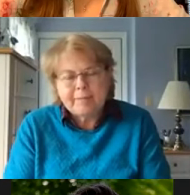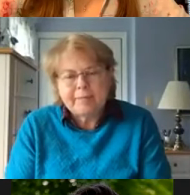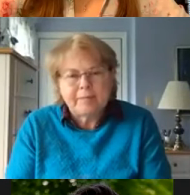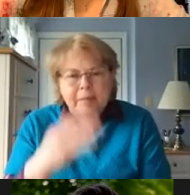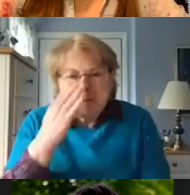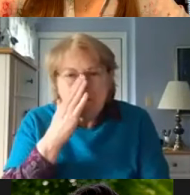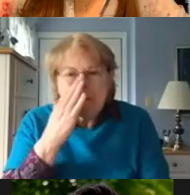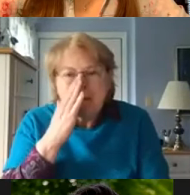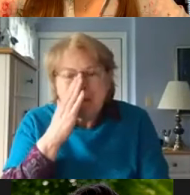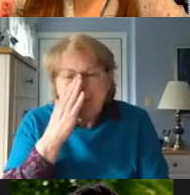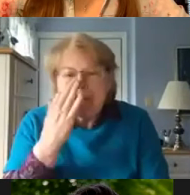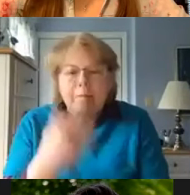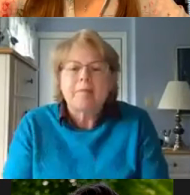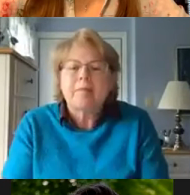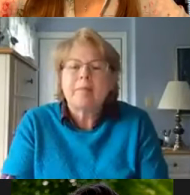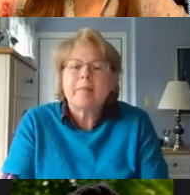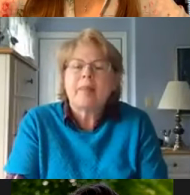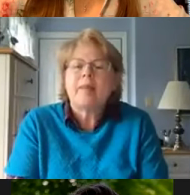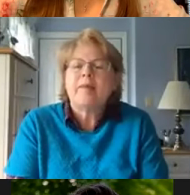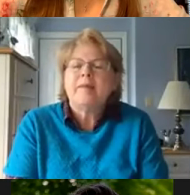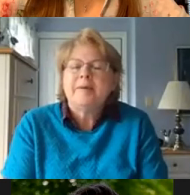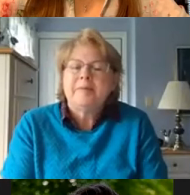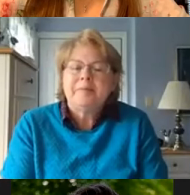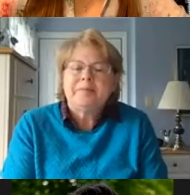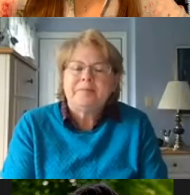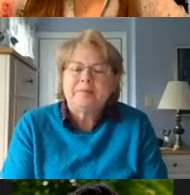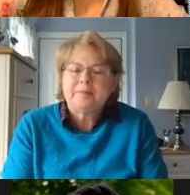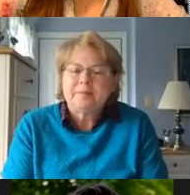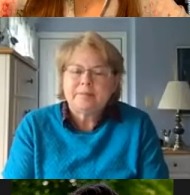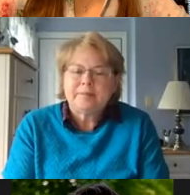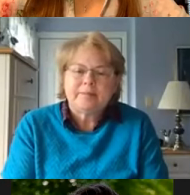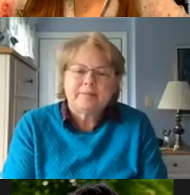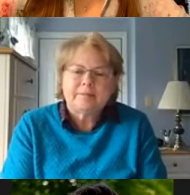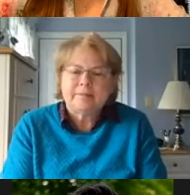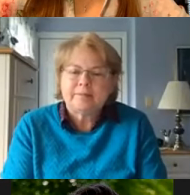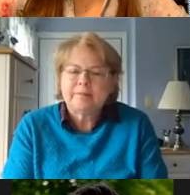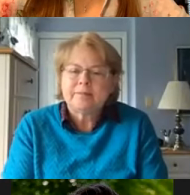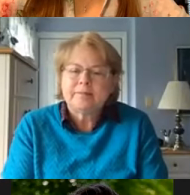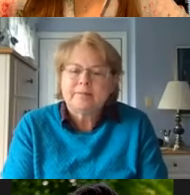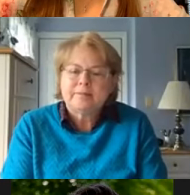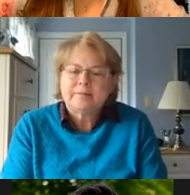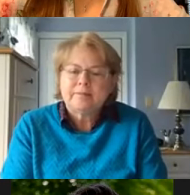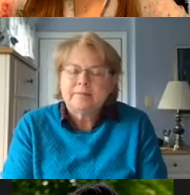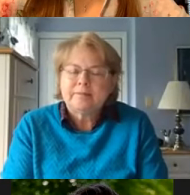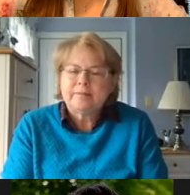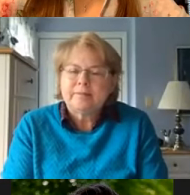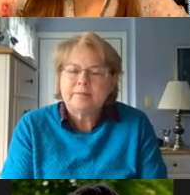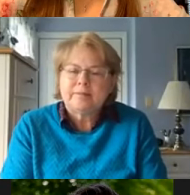two types of photoreceptor cells, rod photoreceptor cells and cone photoreceptor cells. Photoreceptor cells